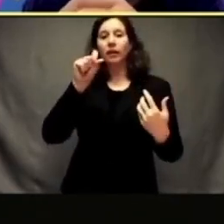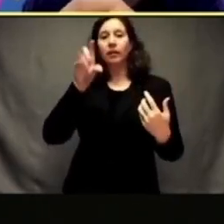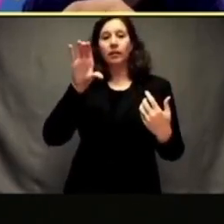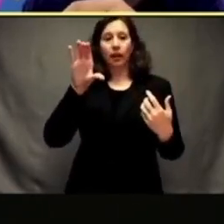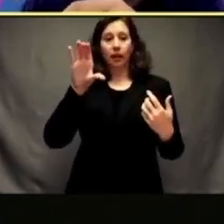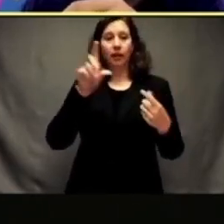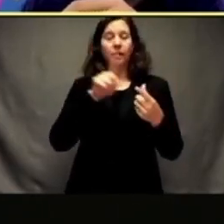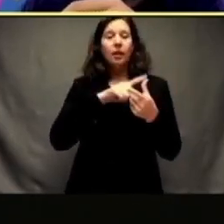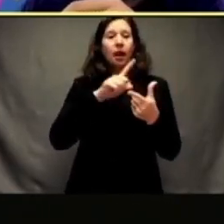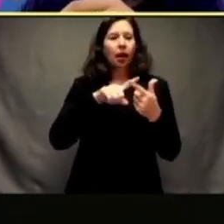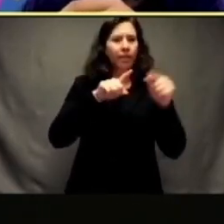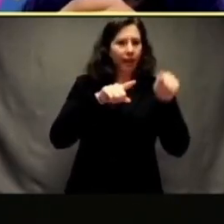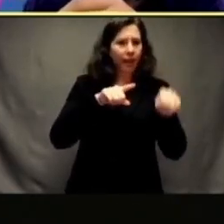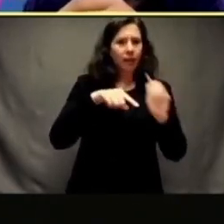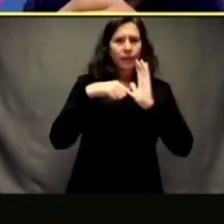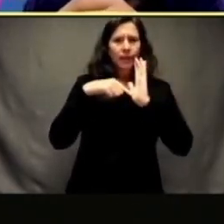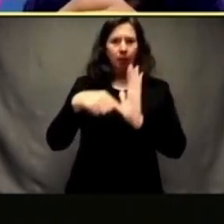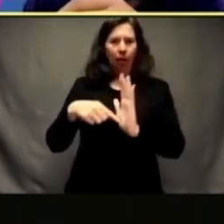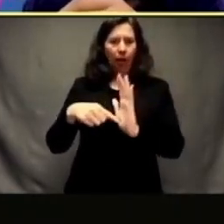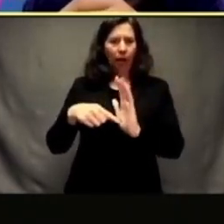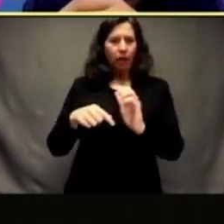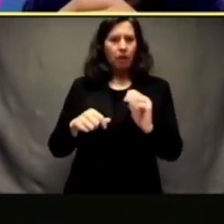and then clear display.